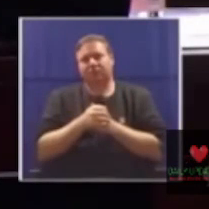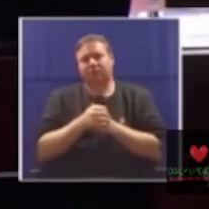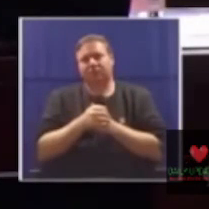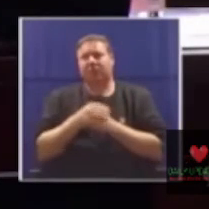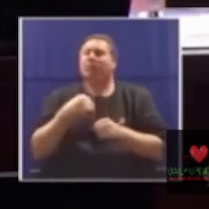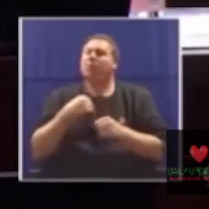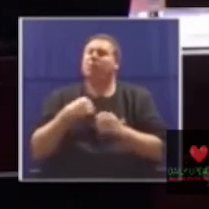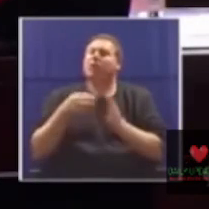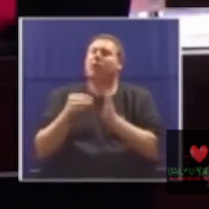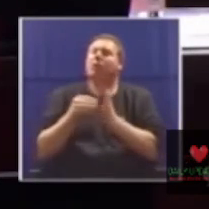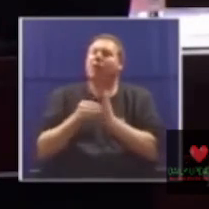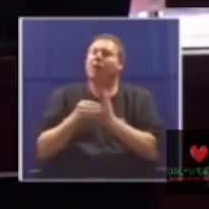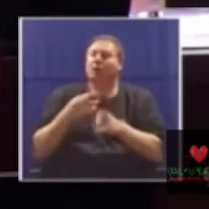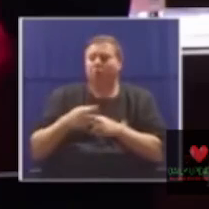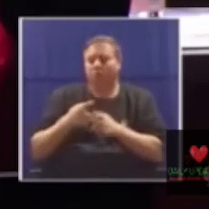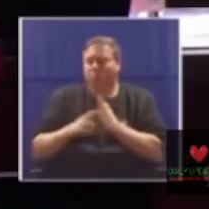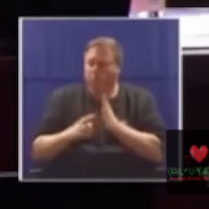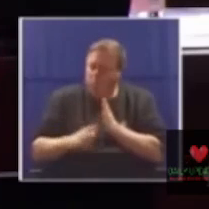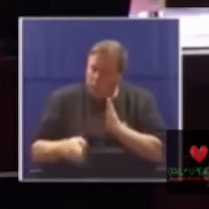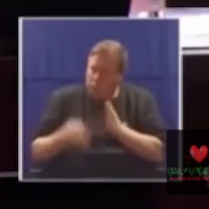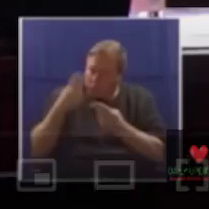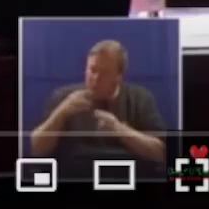I'm applying the rules, Honorable Member.